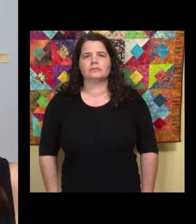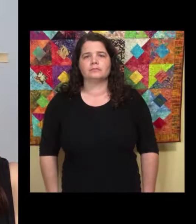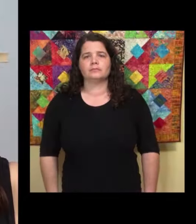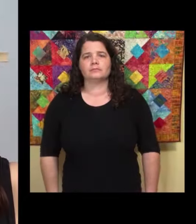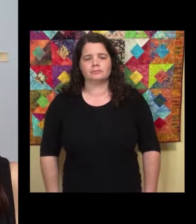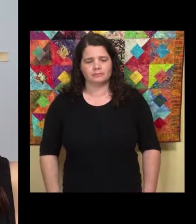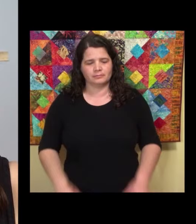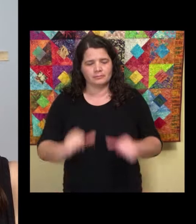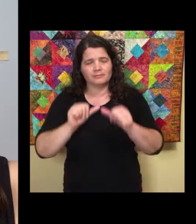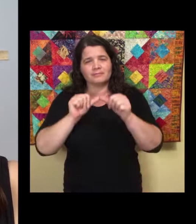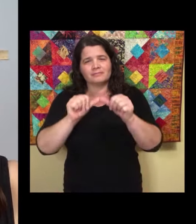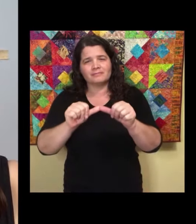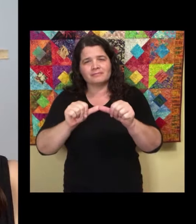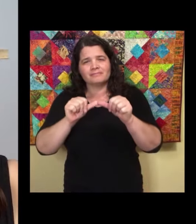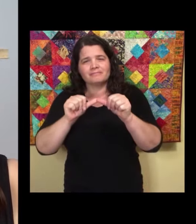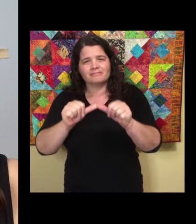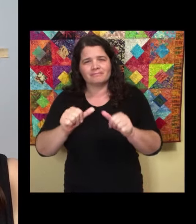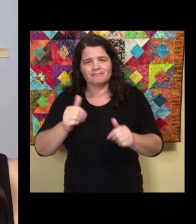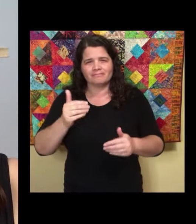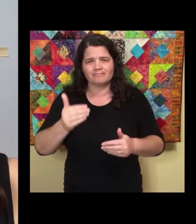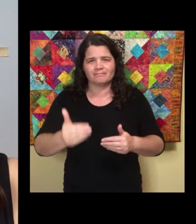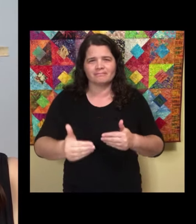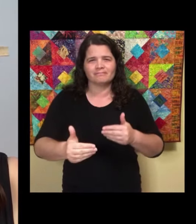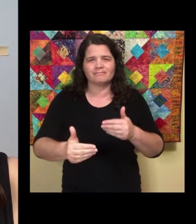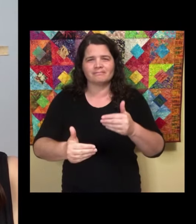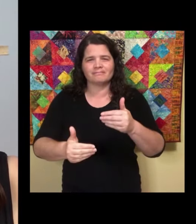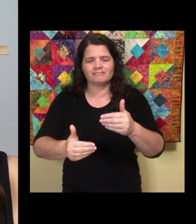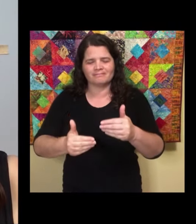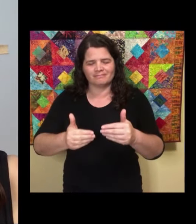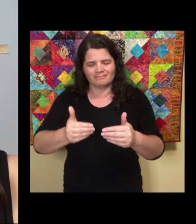Gonna keep on moving